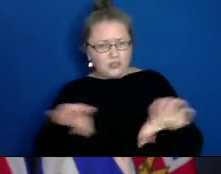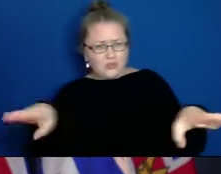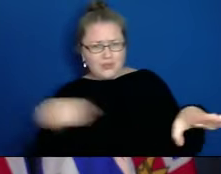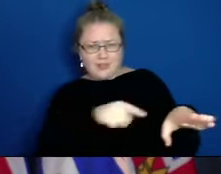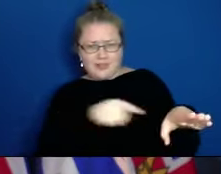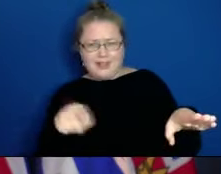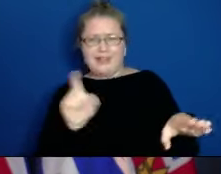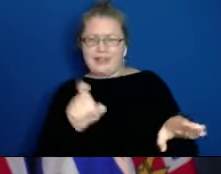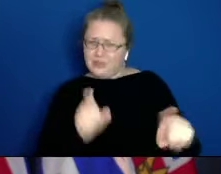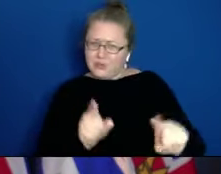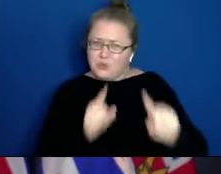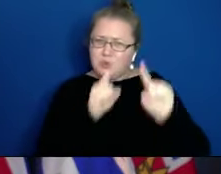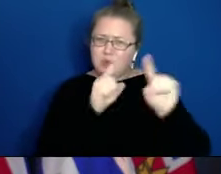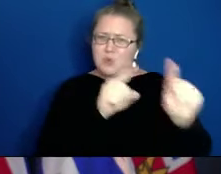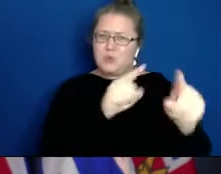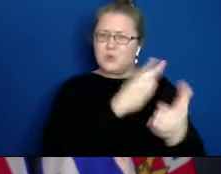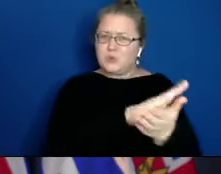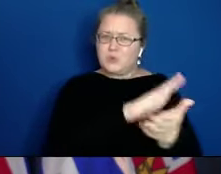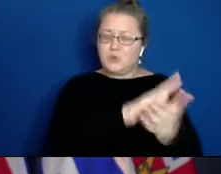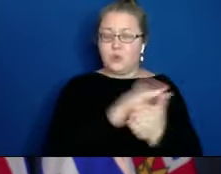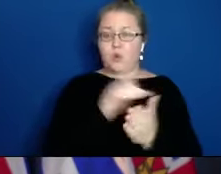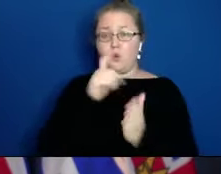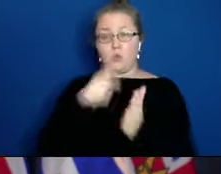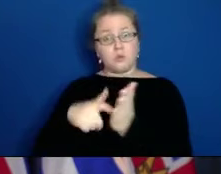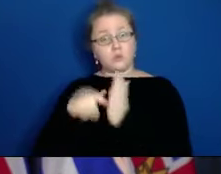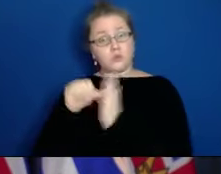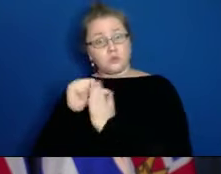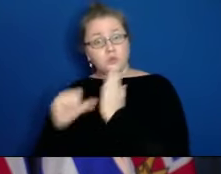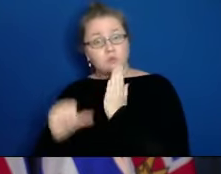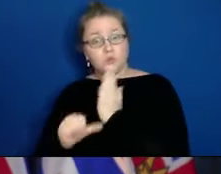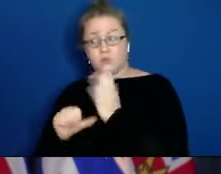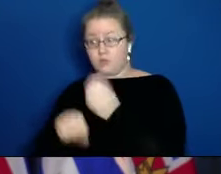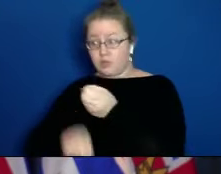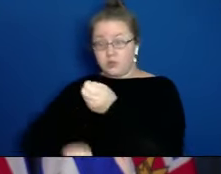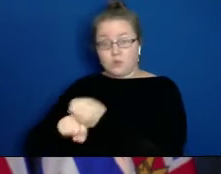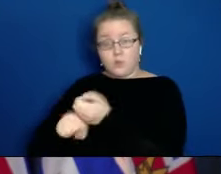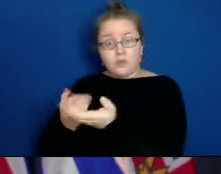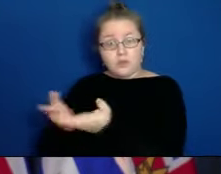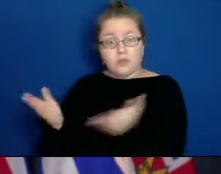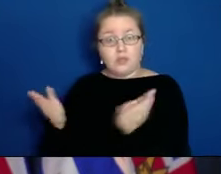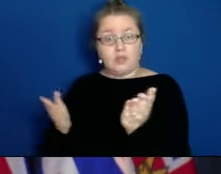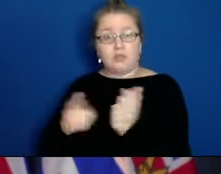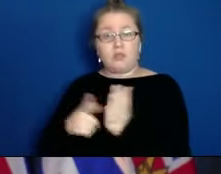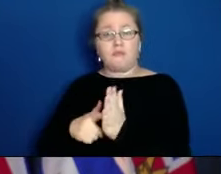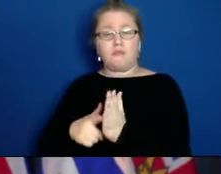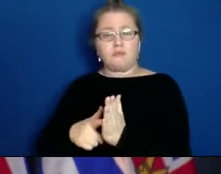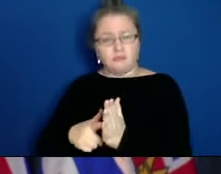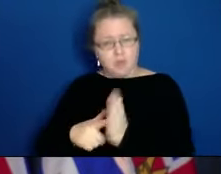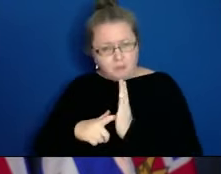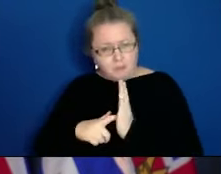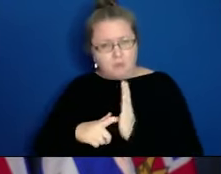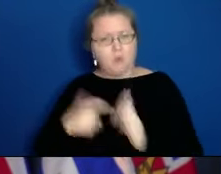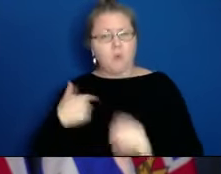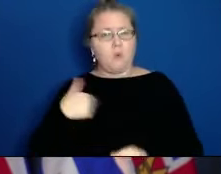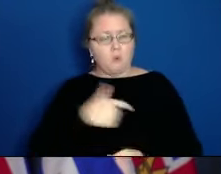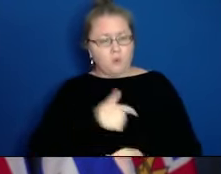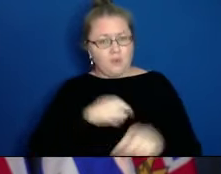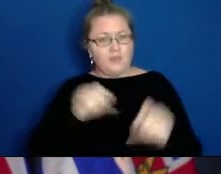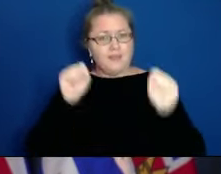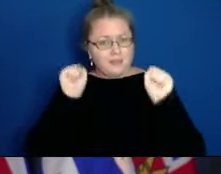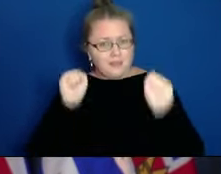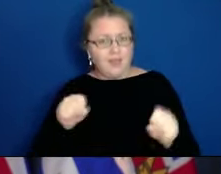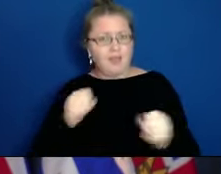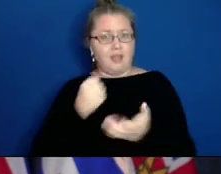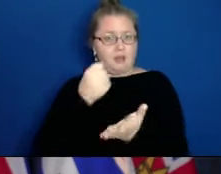need to go to school, all of those who need surgery and need our support in long-term care. These are the means through which,